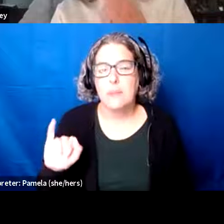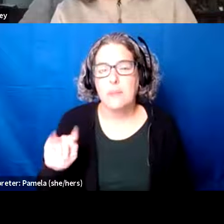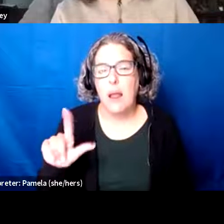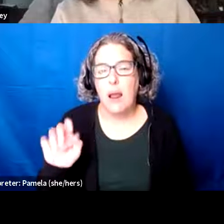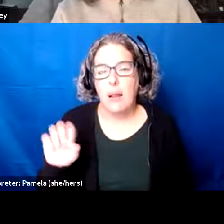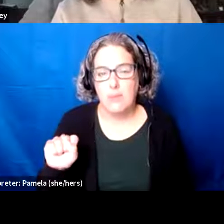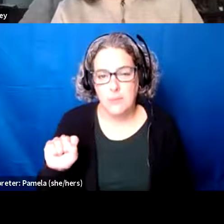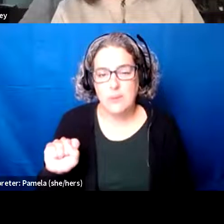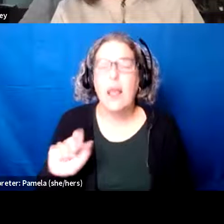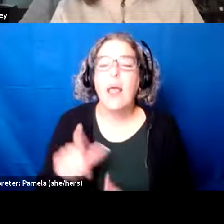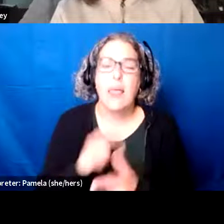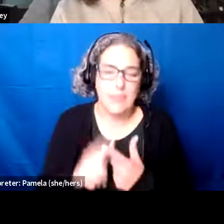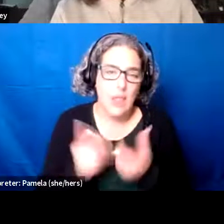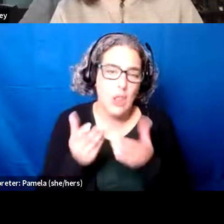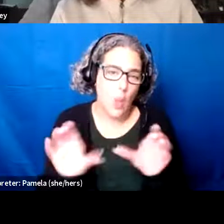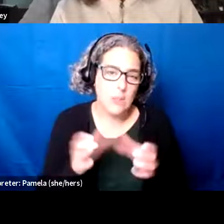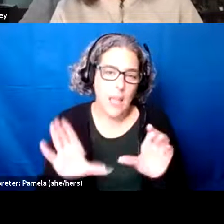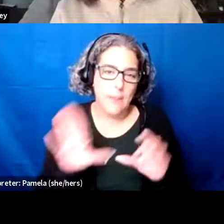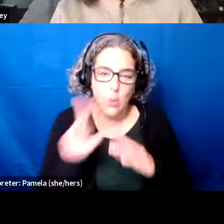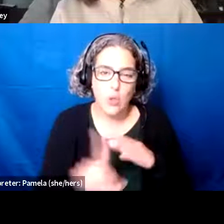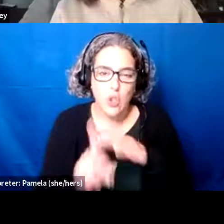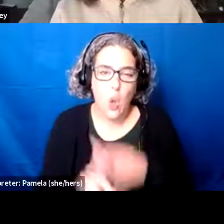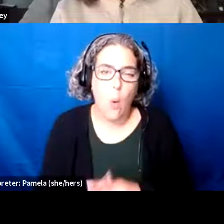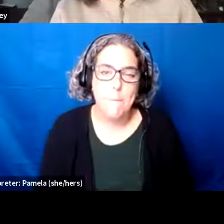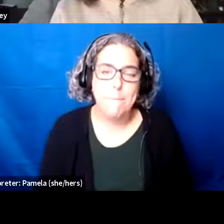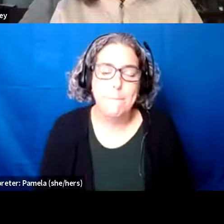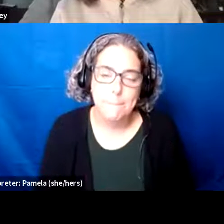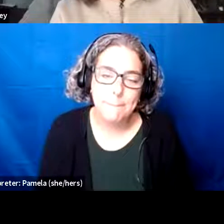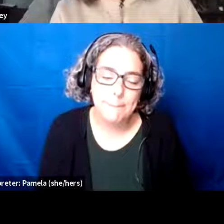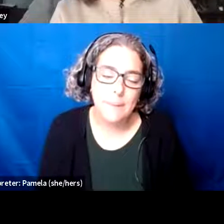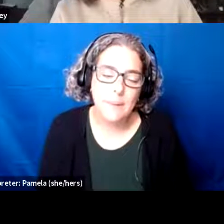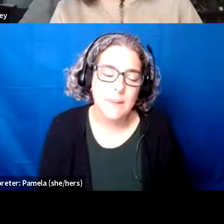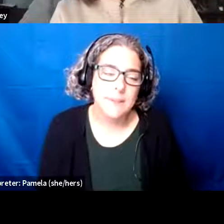subtitles or enable subtitles.